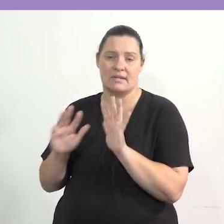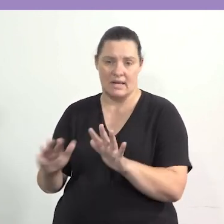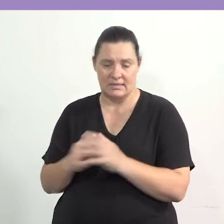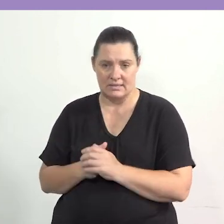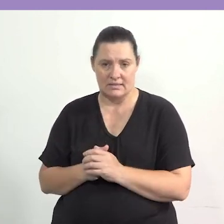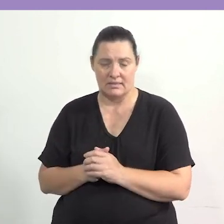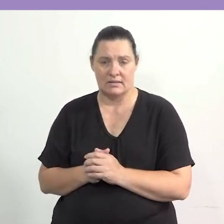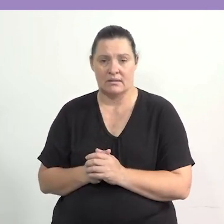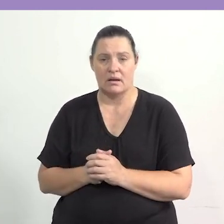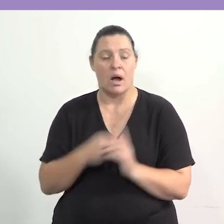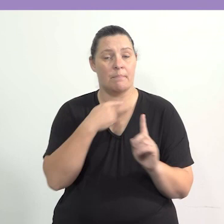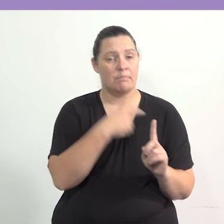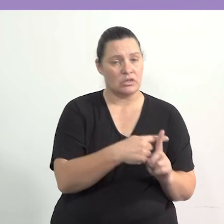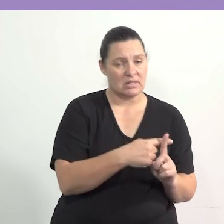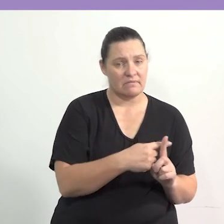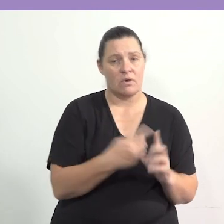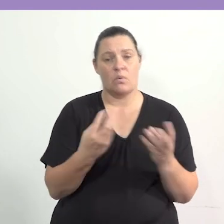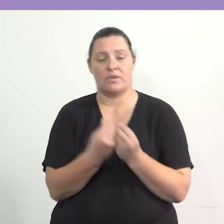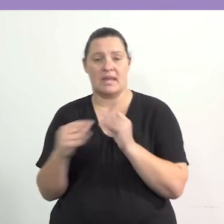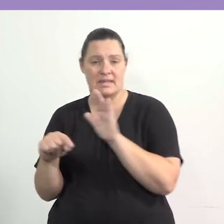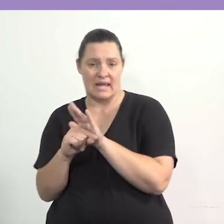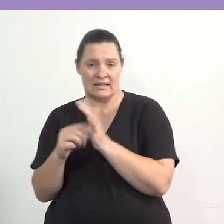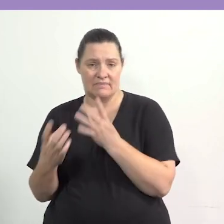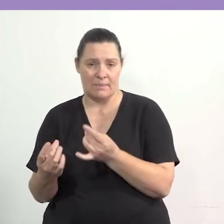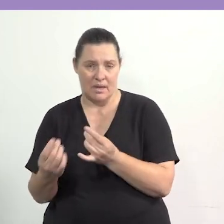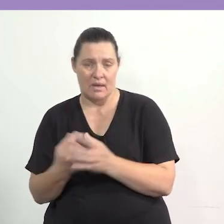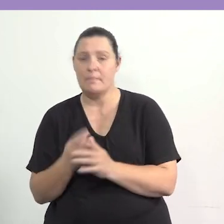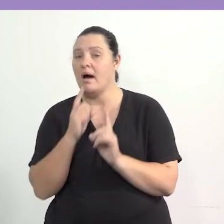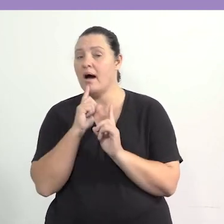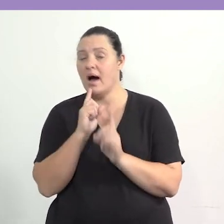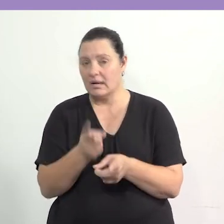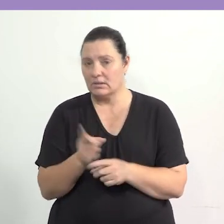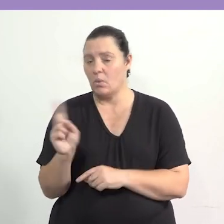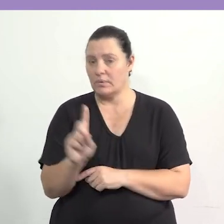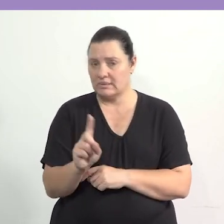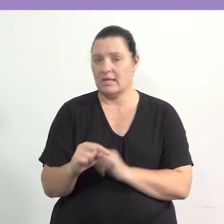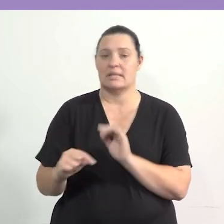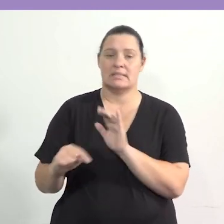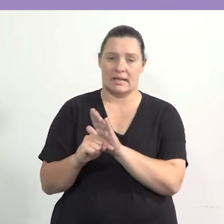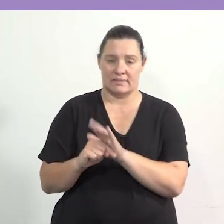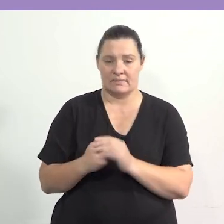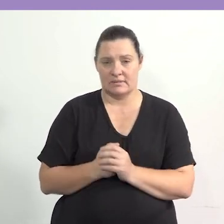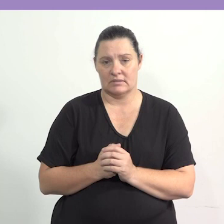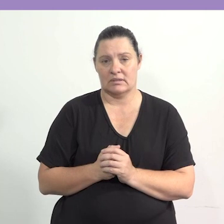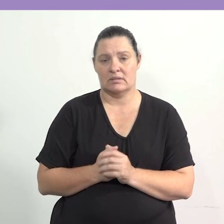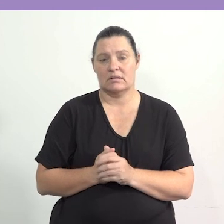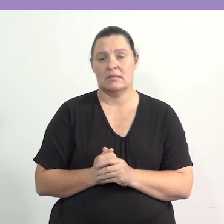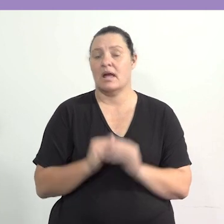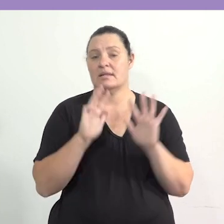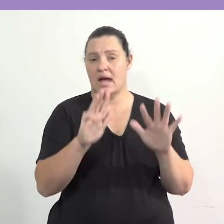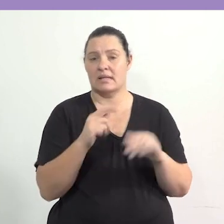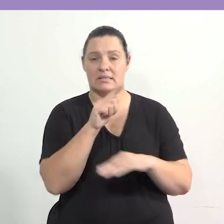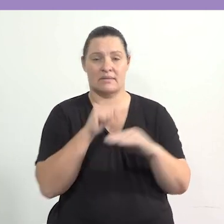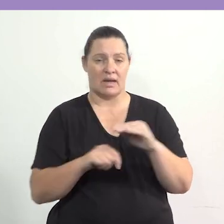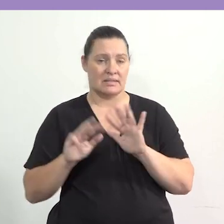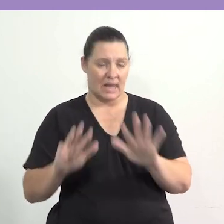9. I am dividing a positive number with a negative number. My answer is going to be negative. And what is